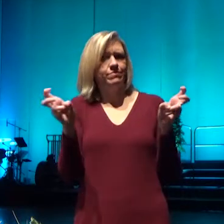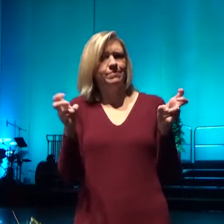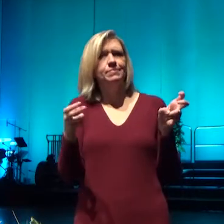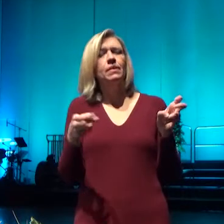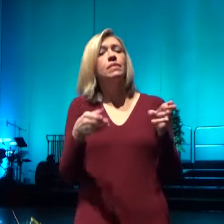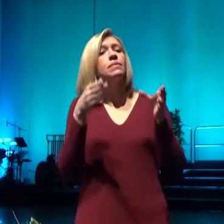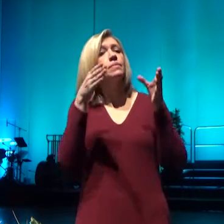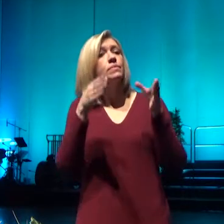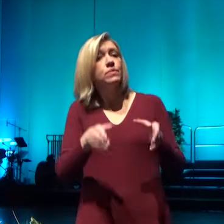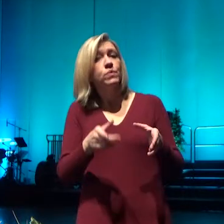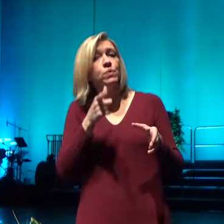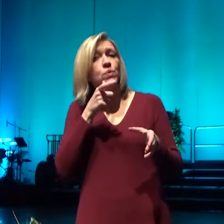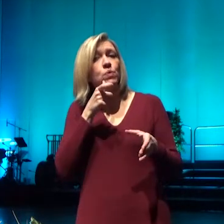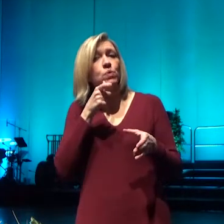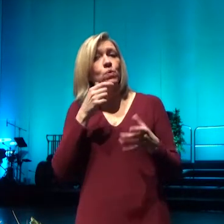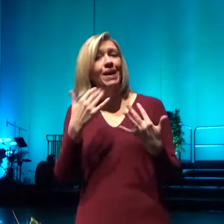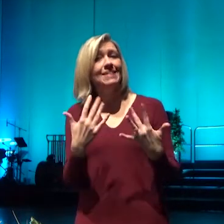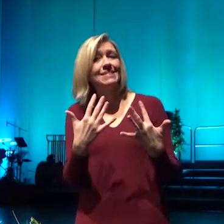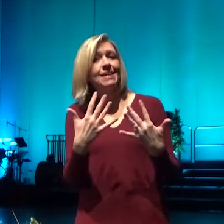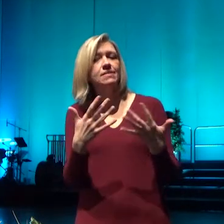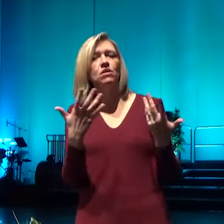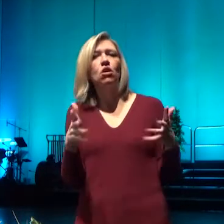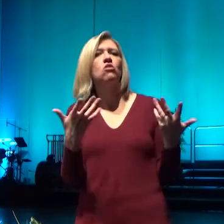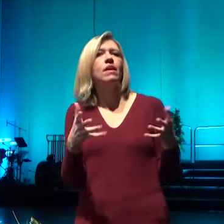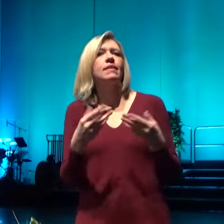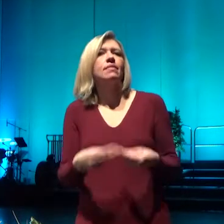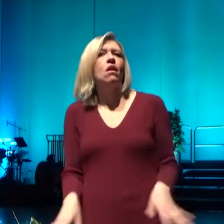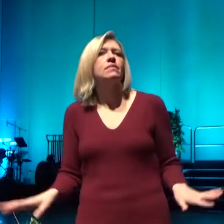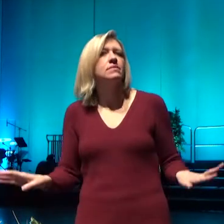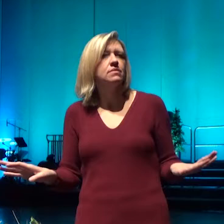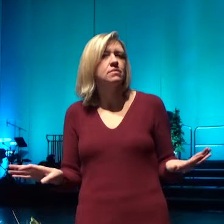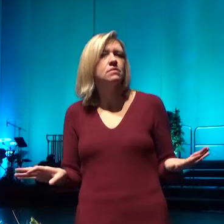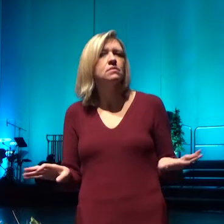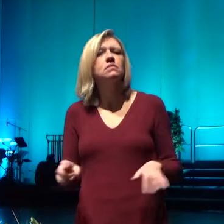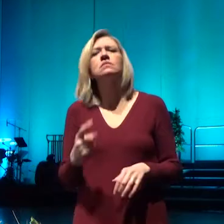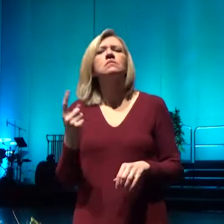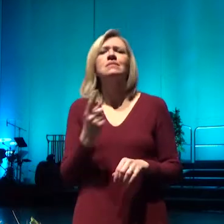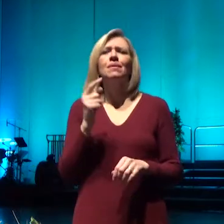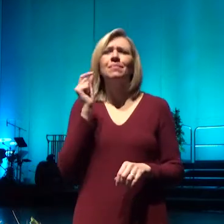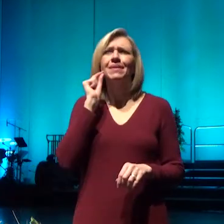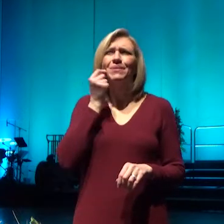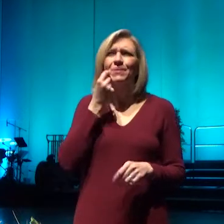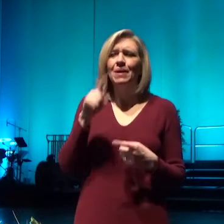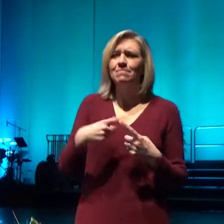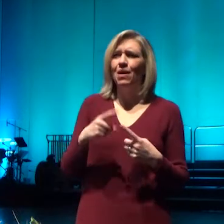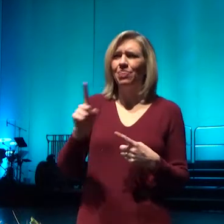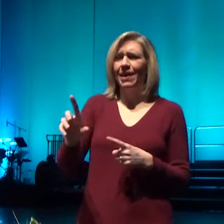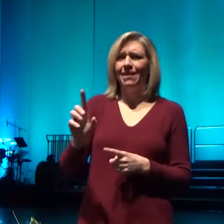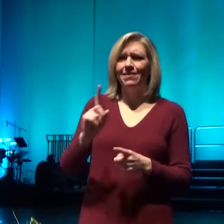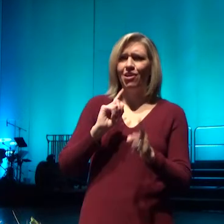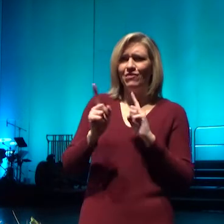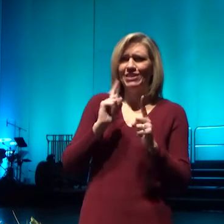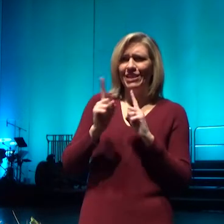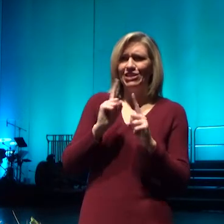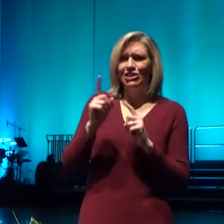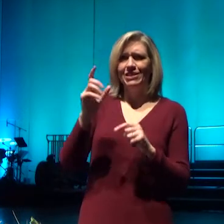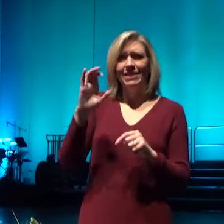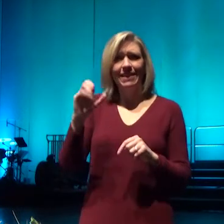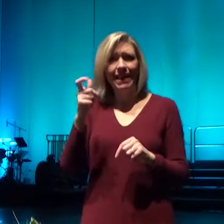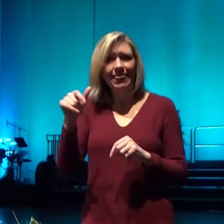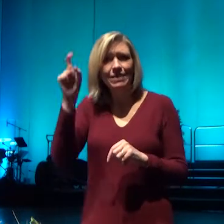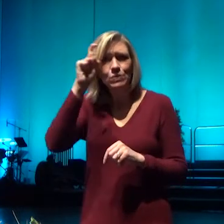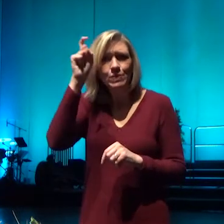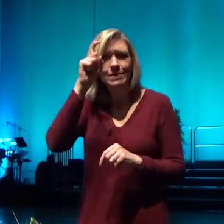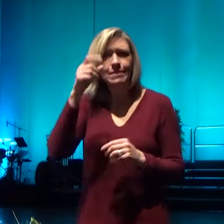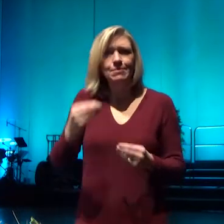who hesitates is already lost." And there's something about this conversation and Kathy's wisdom that inspired this young man, and